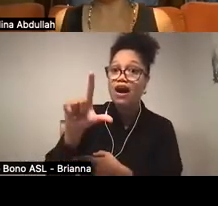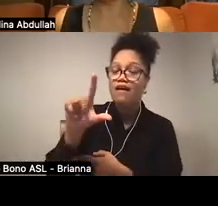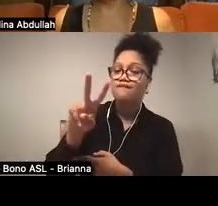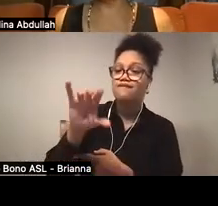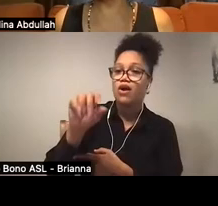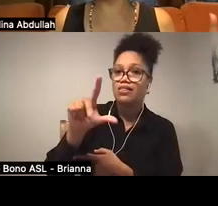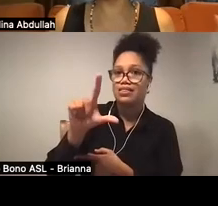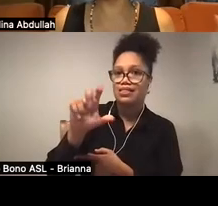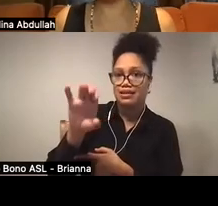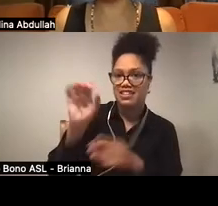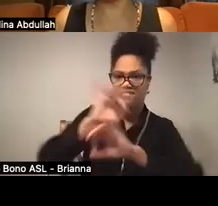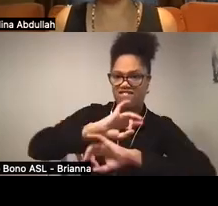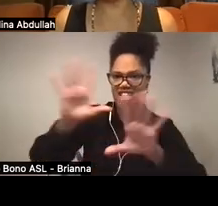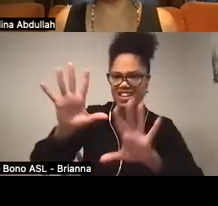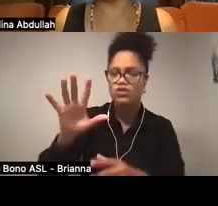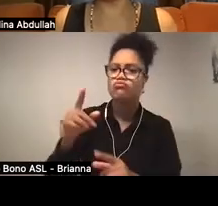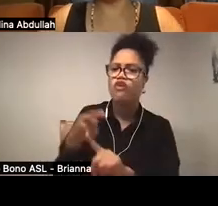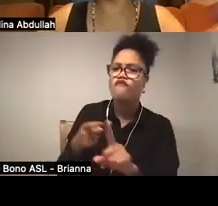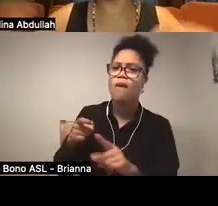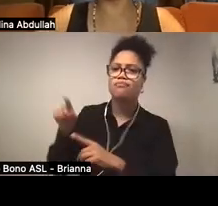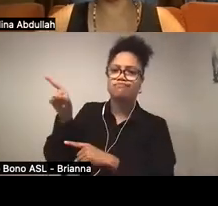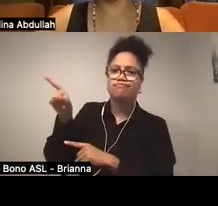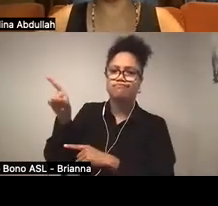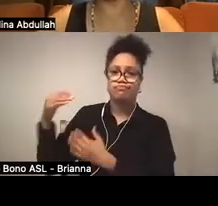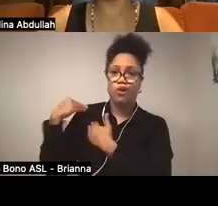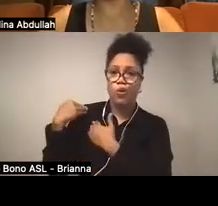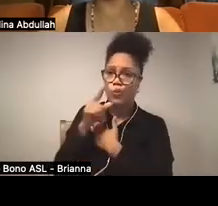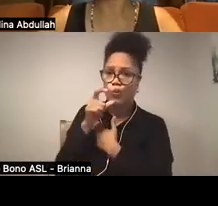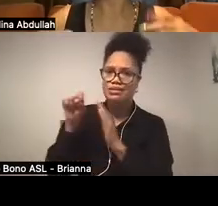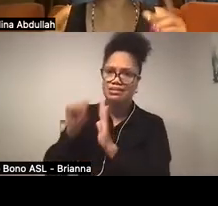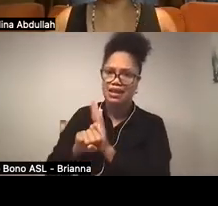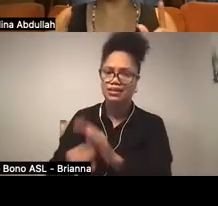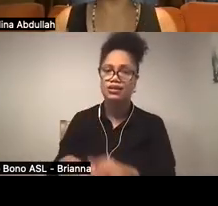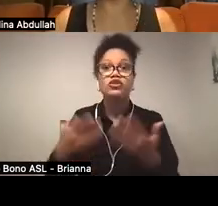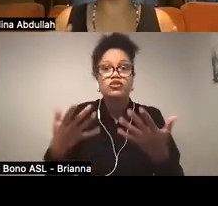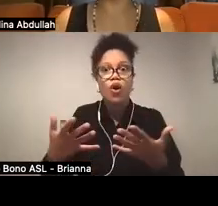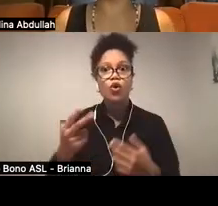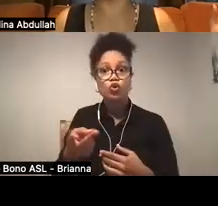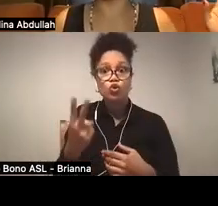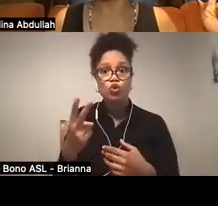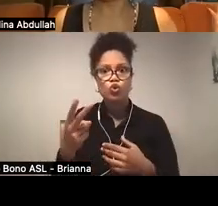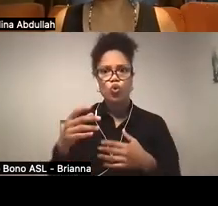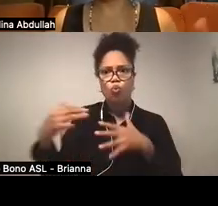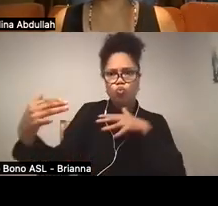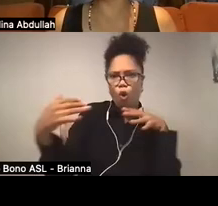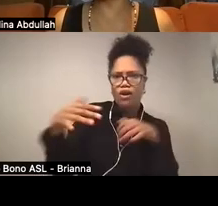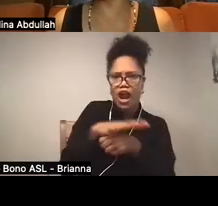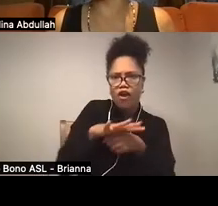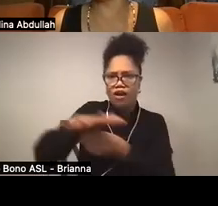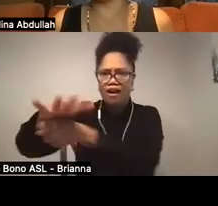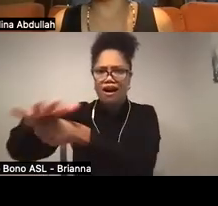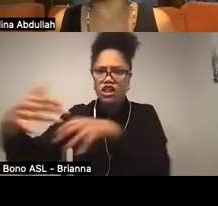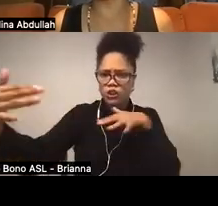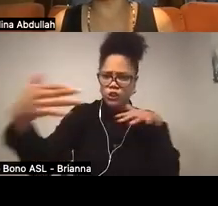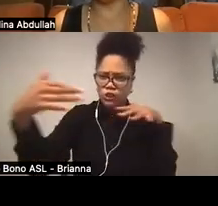say two warring neighborhoods have to go to the same school, when you talk about a system that flooded both of